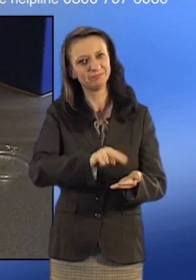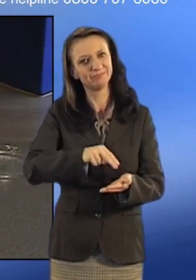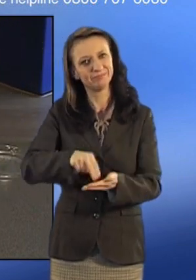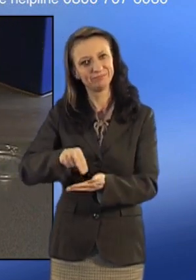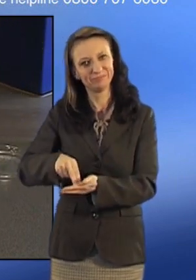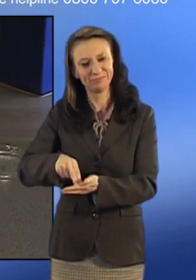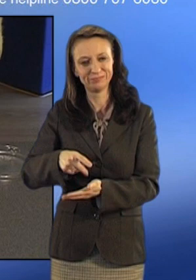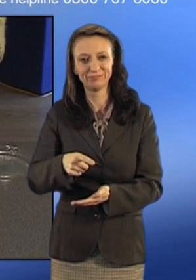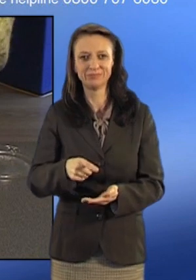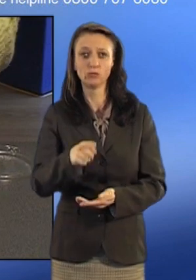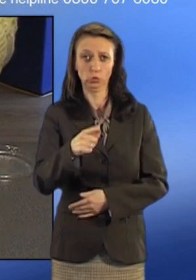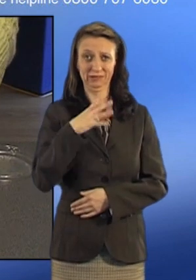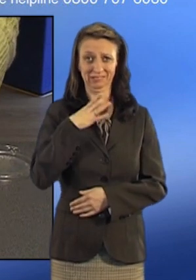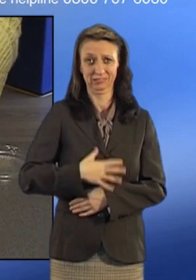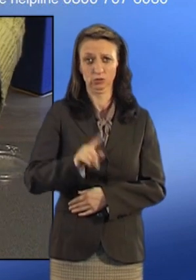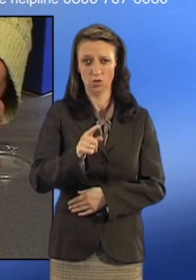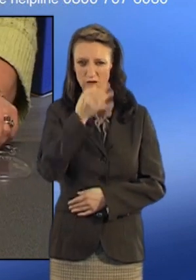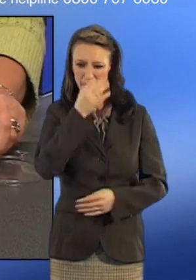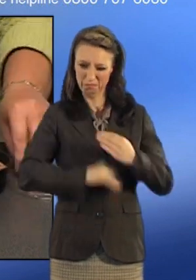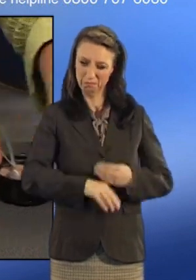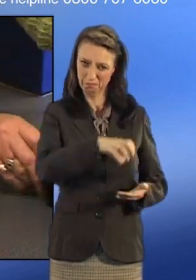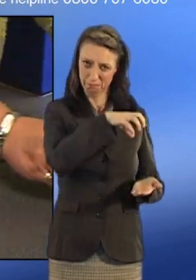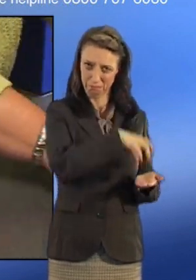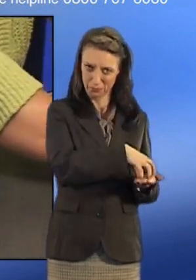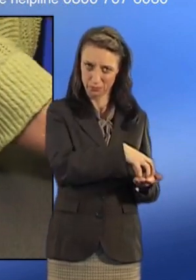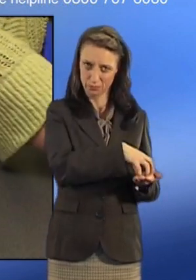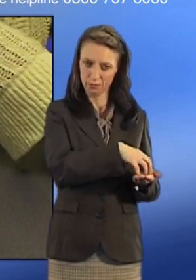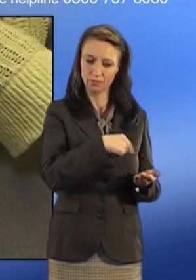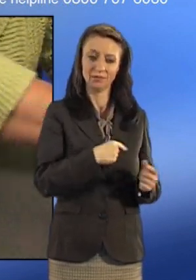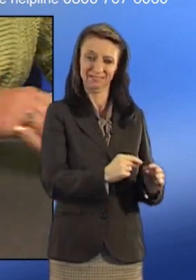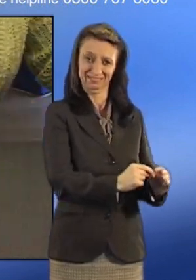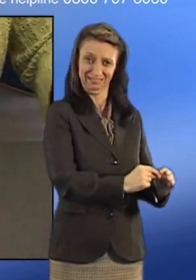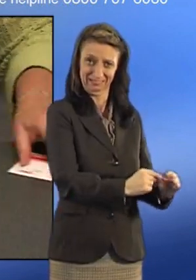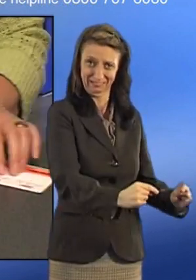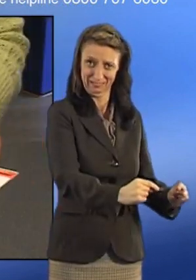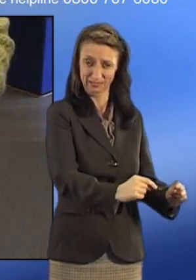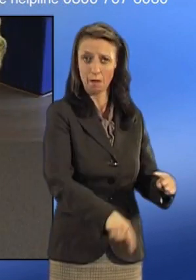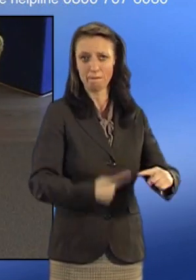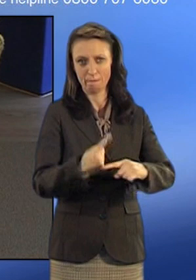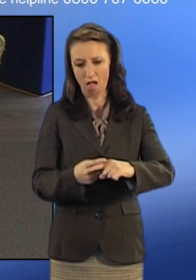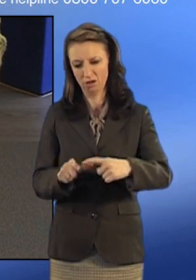You'll need your sample, the sample sticks, and the test strip to hand.